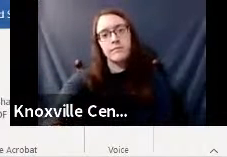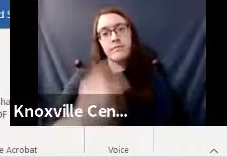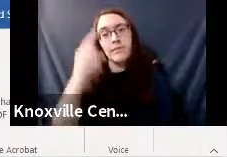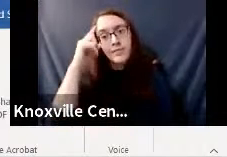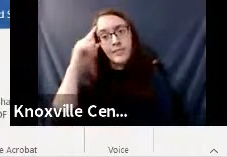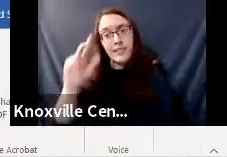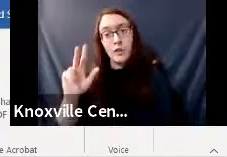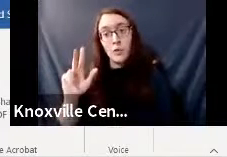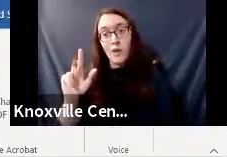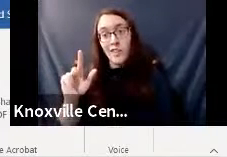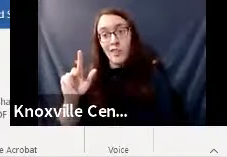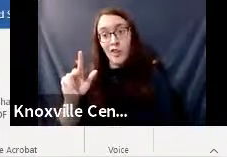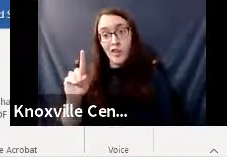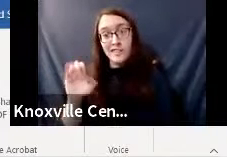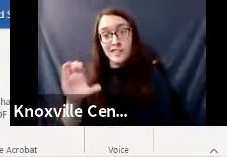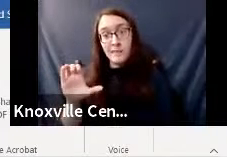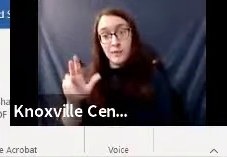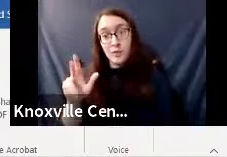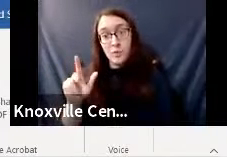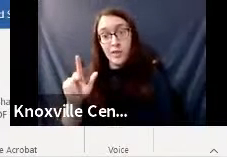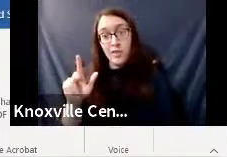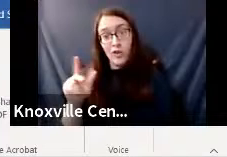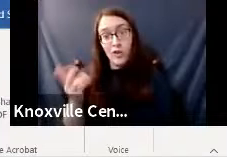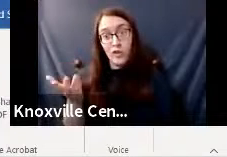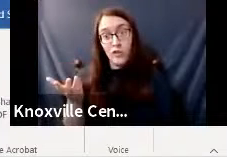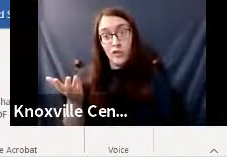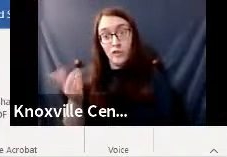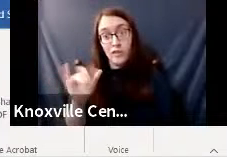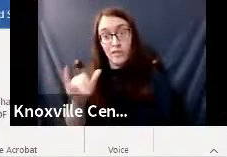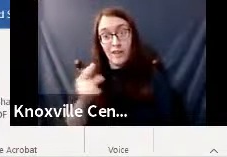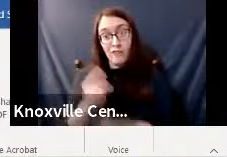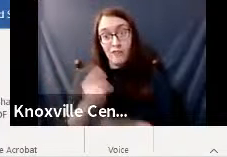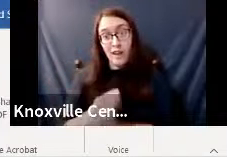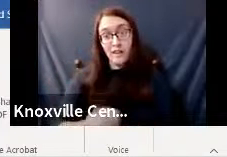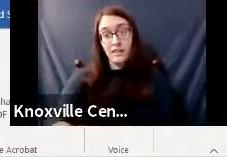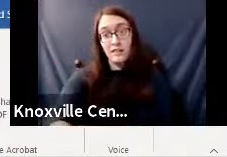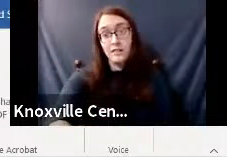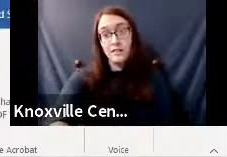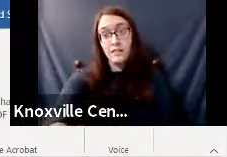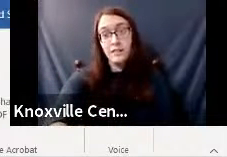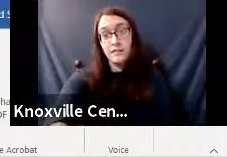23rd of December. Is that right?